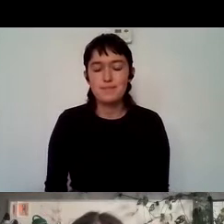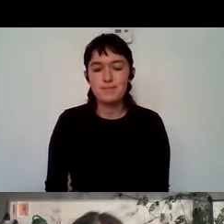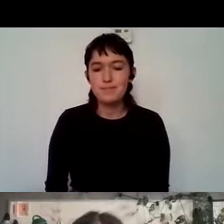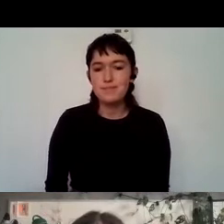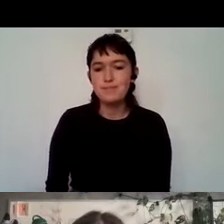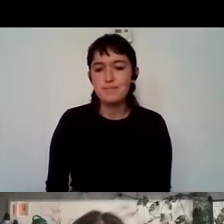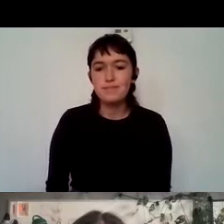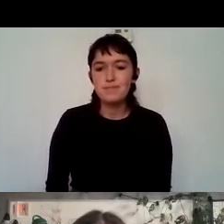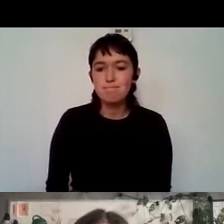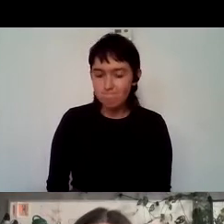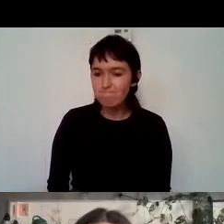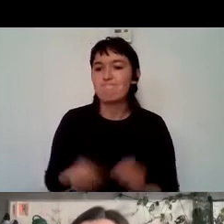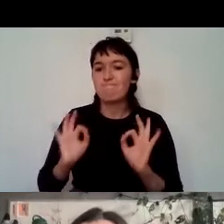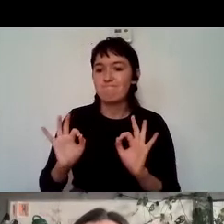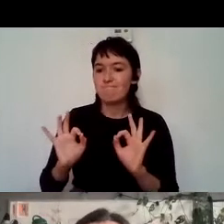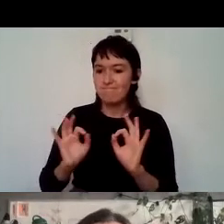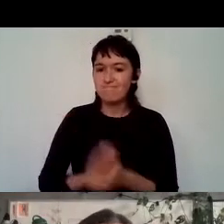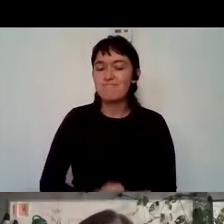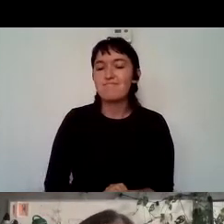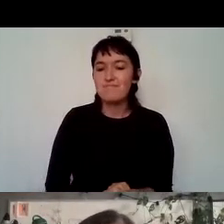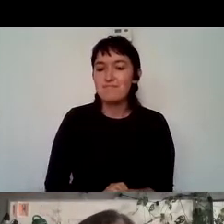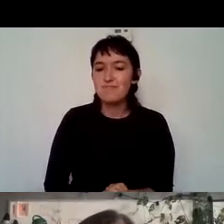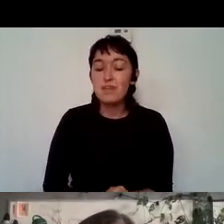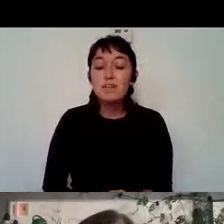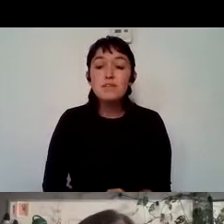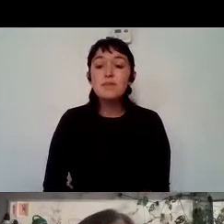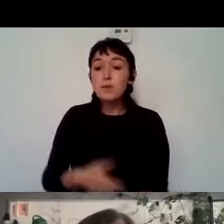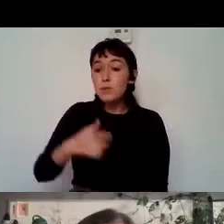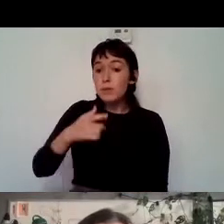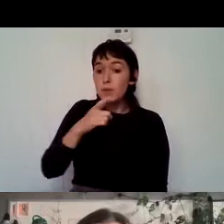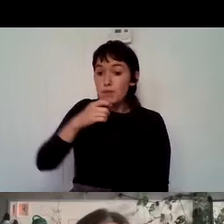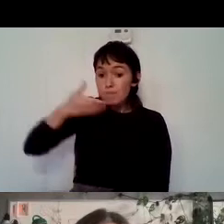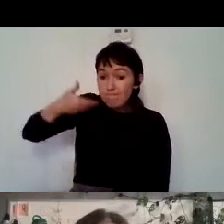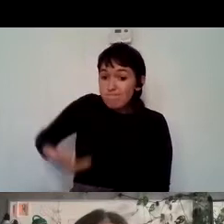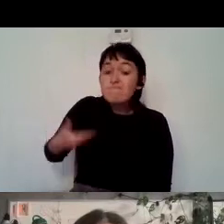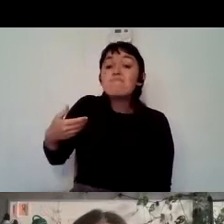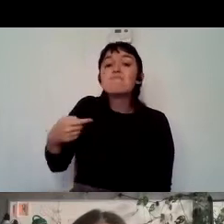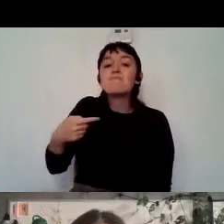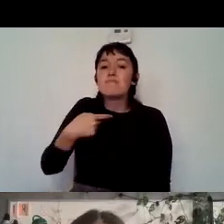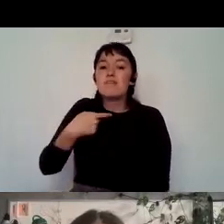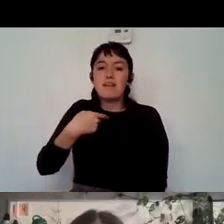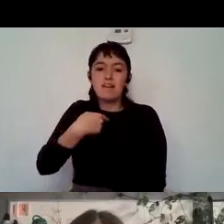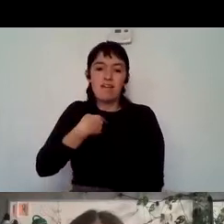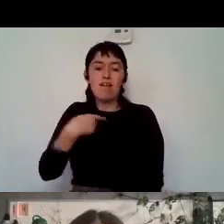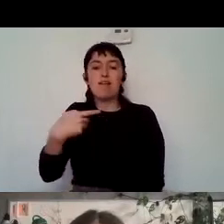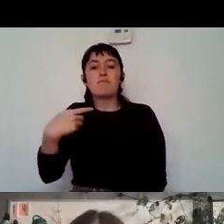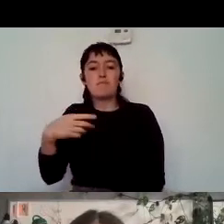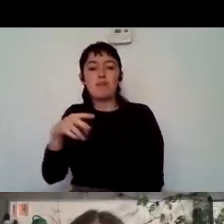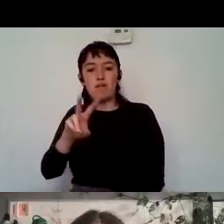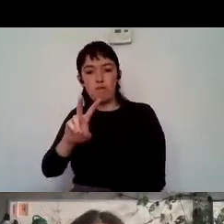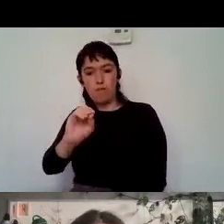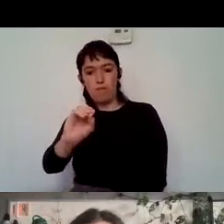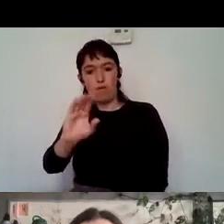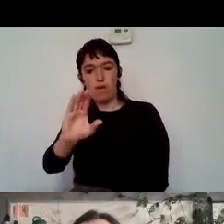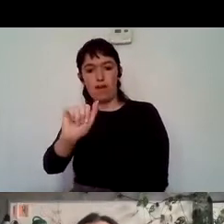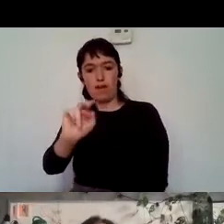And there we go. Okay. So yeah, who am I? I'm a volcanologist. I'm actually still a student. I'm